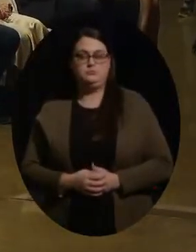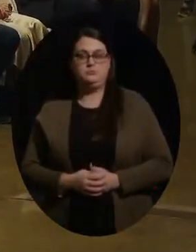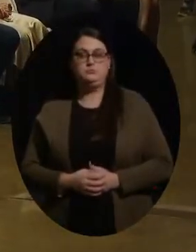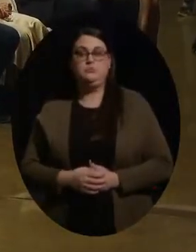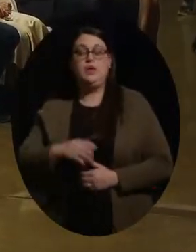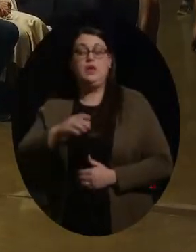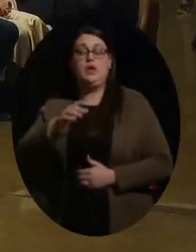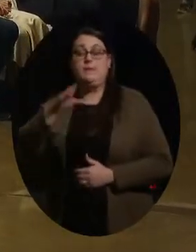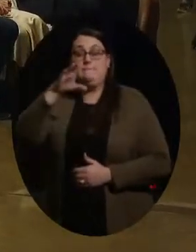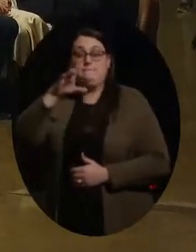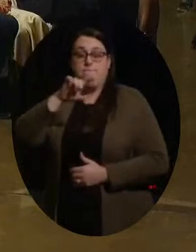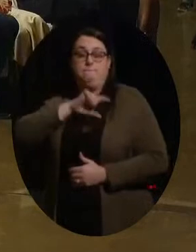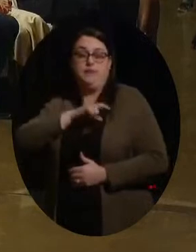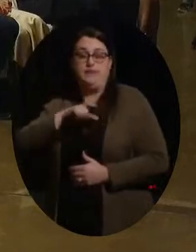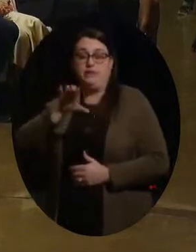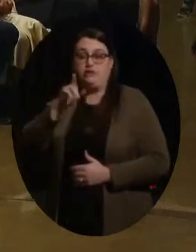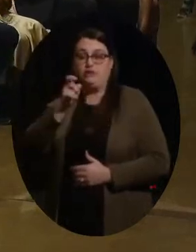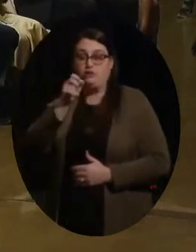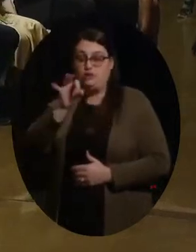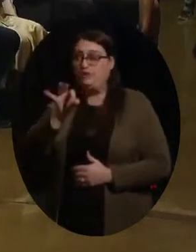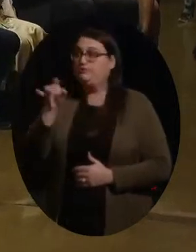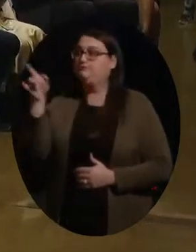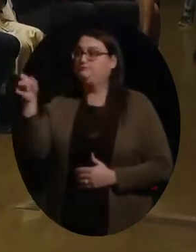And Police Chief Rick Edwards.